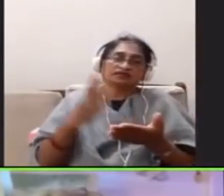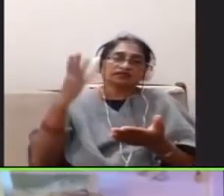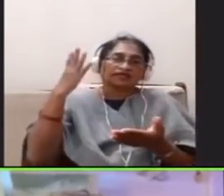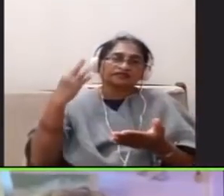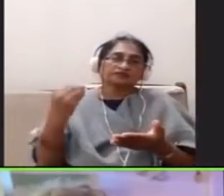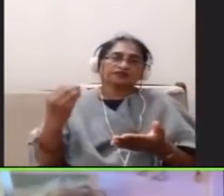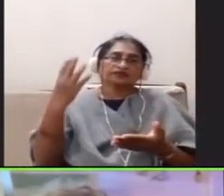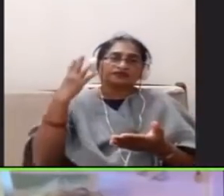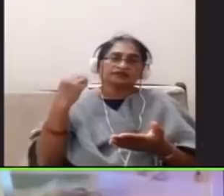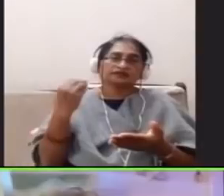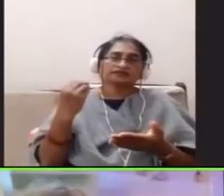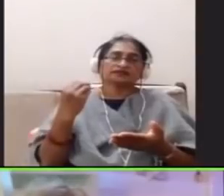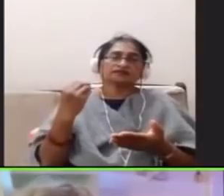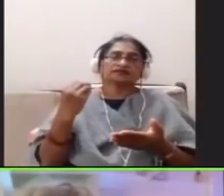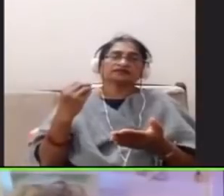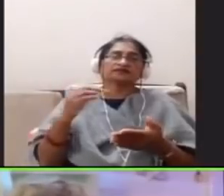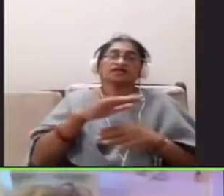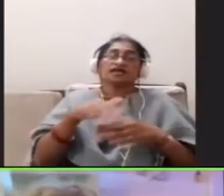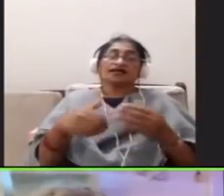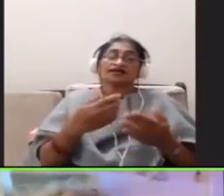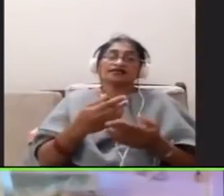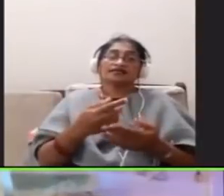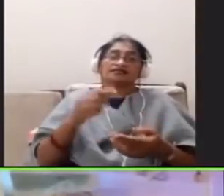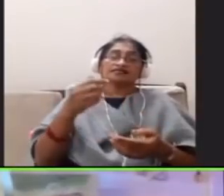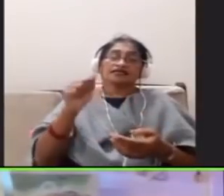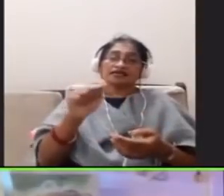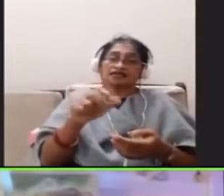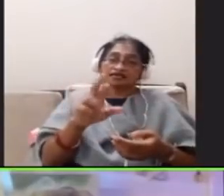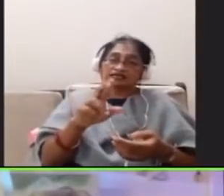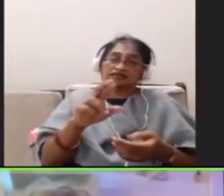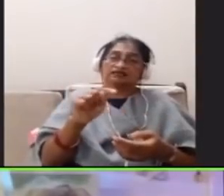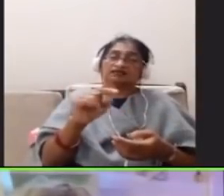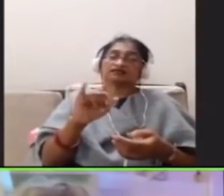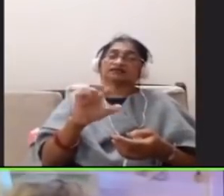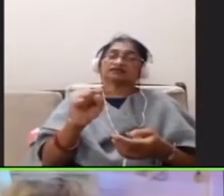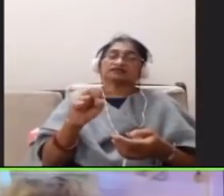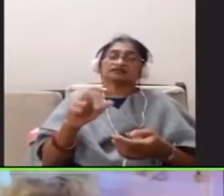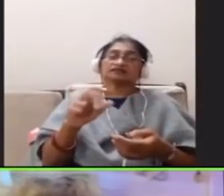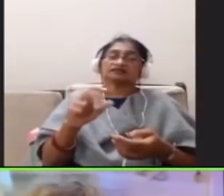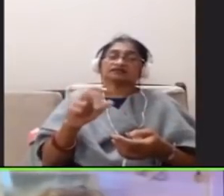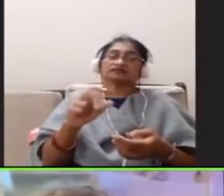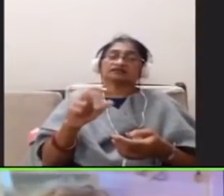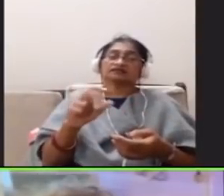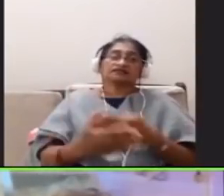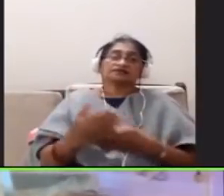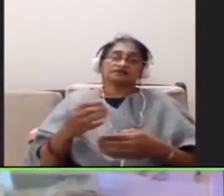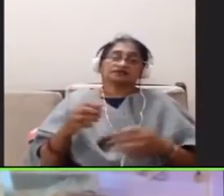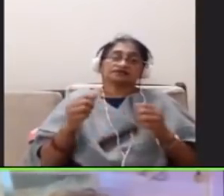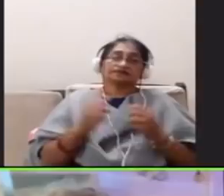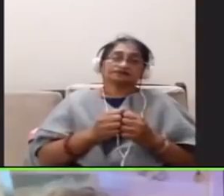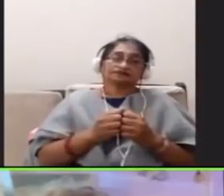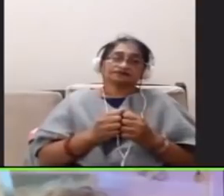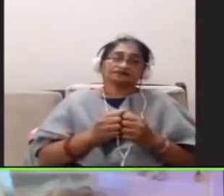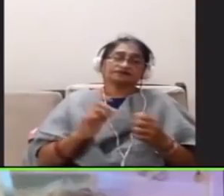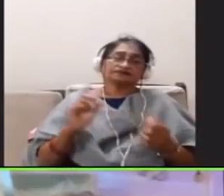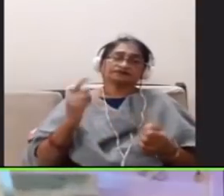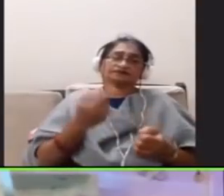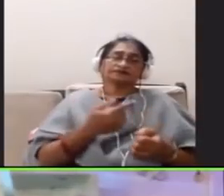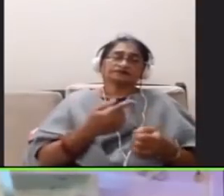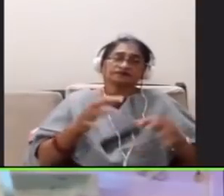but as artists first, who happens to have a disability, which for me is quite important